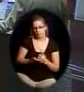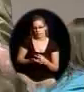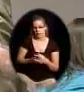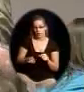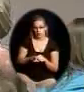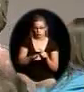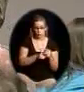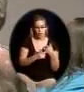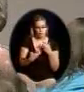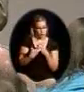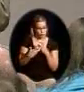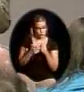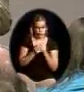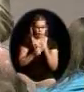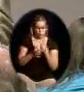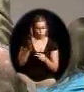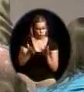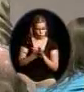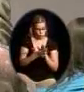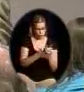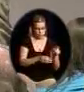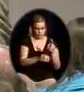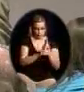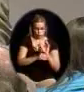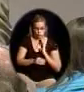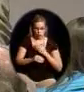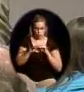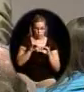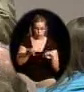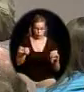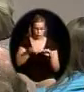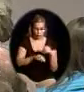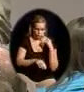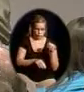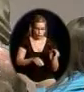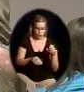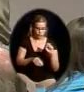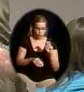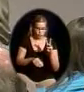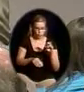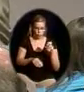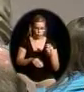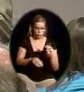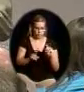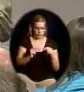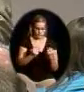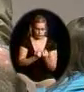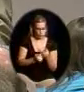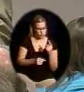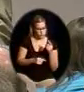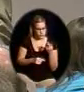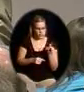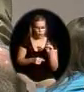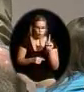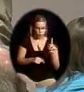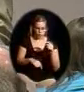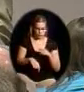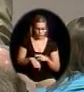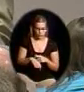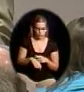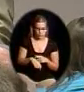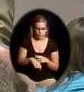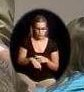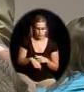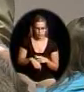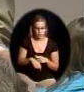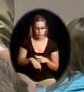partnerships with both those schools. They use our pool facilities. They rent those for their swim team since they don't have those either. So, but this is a one-time, made pretty clear to